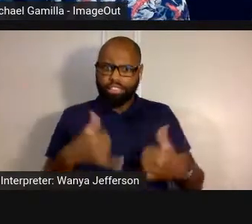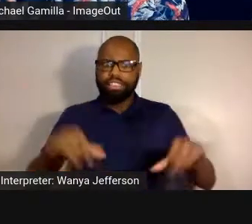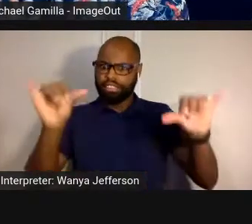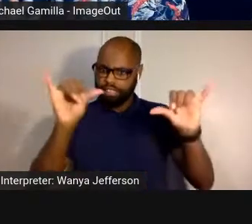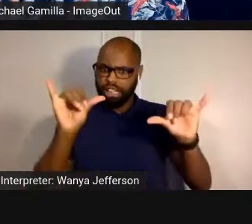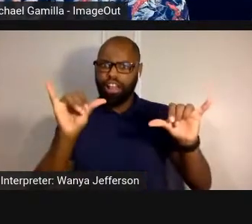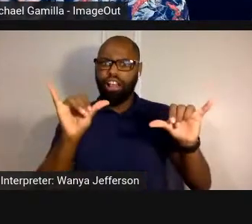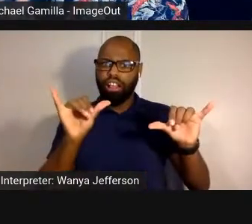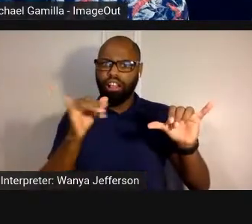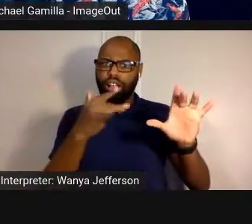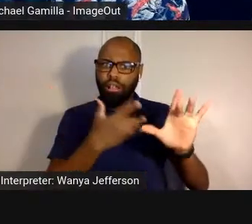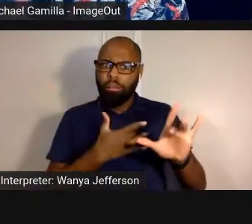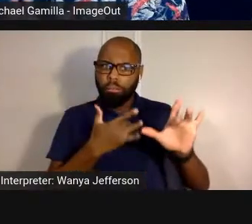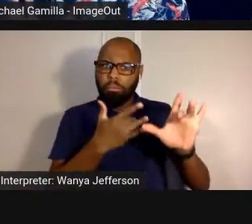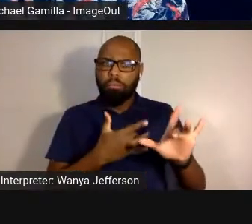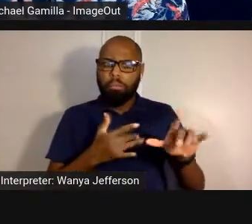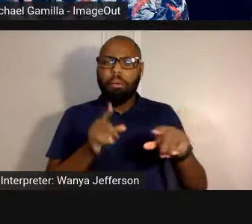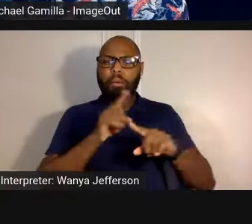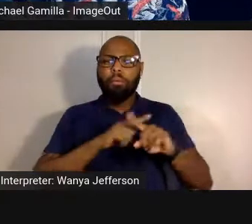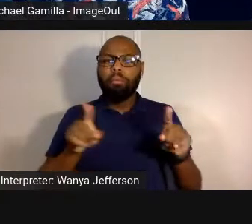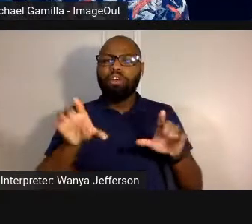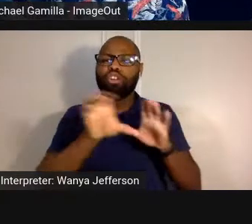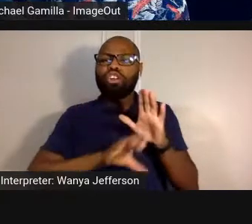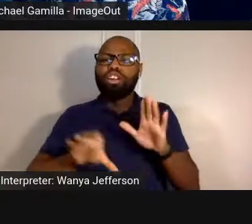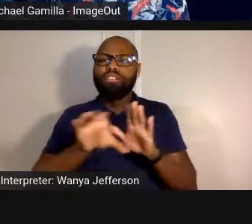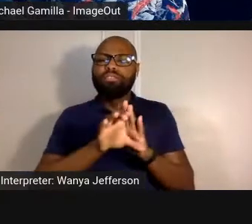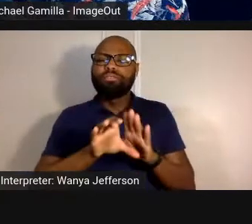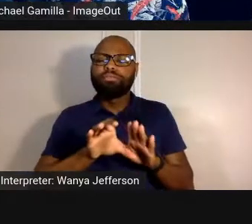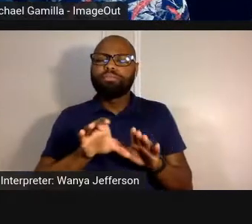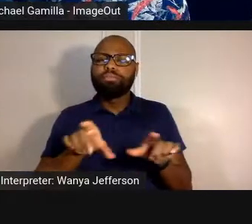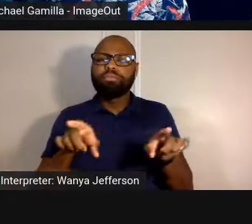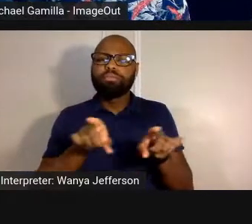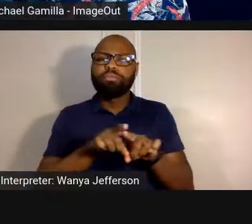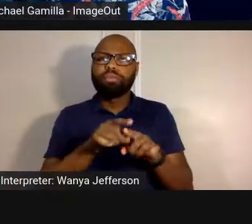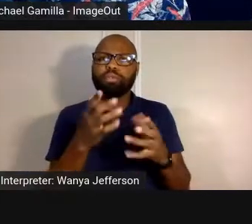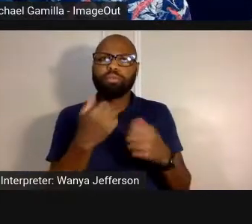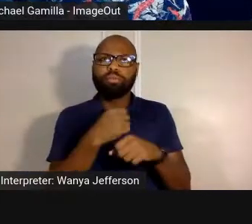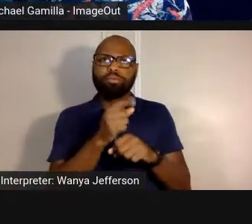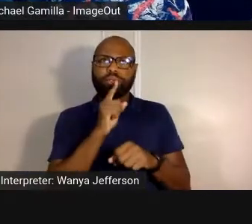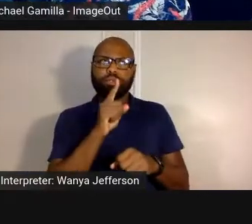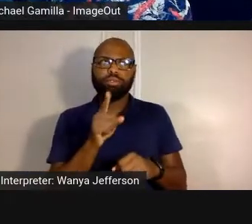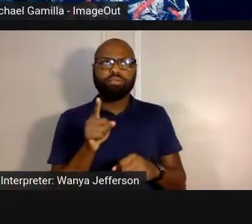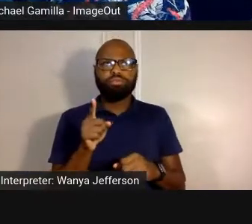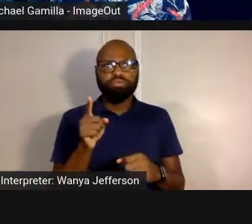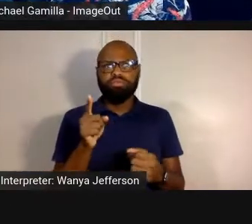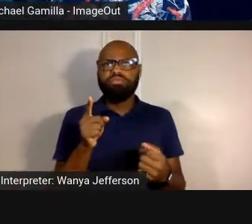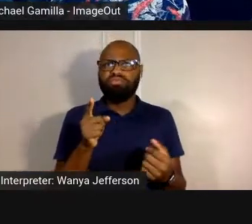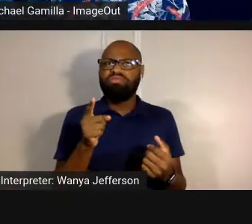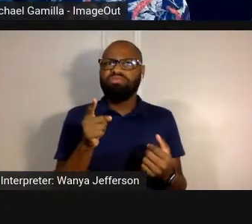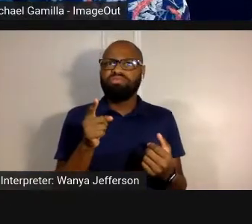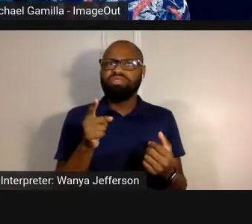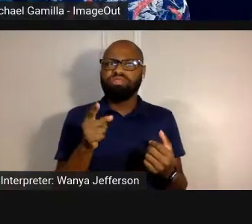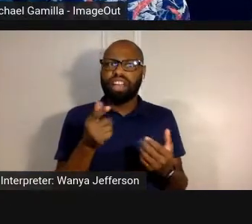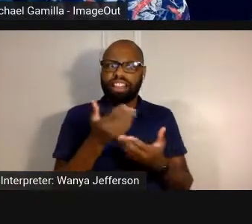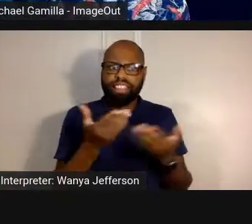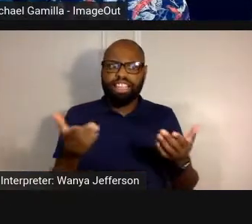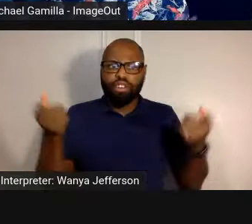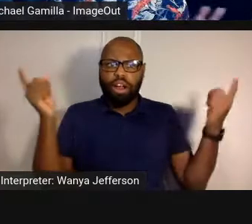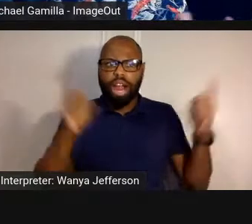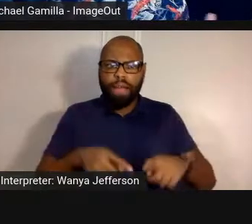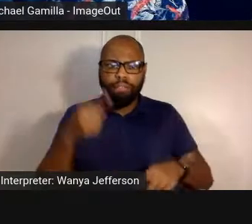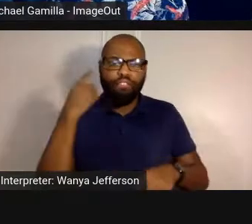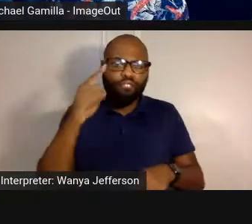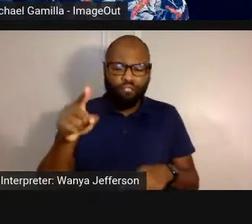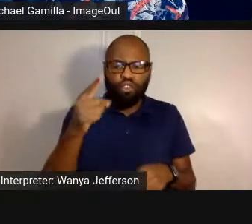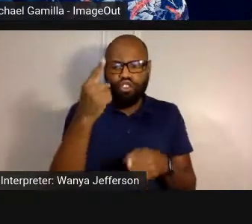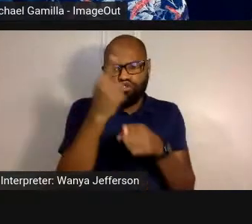all, but your character also wants to make sure that things are being done for the right reason. So can